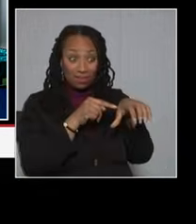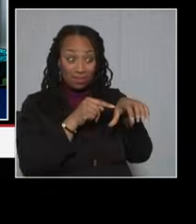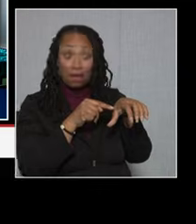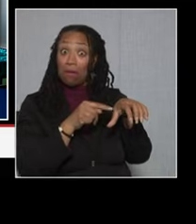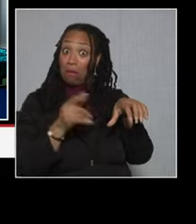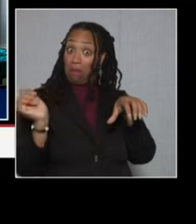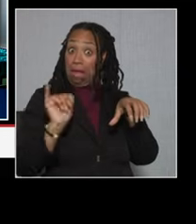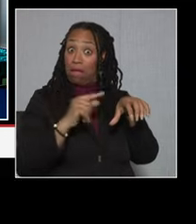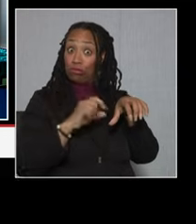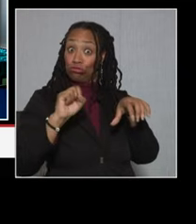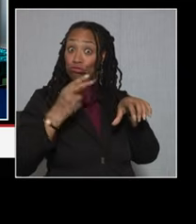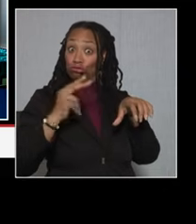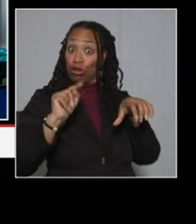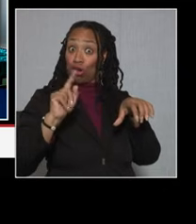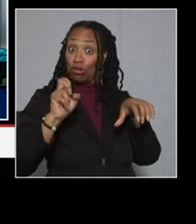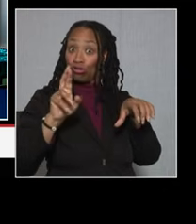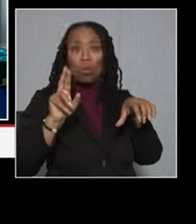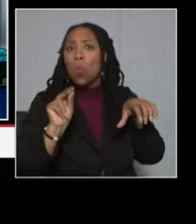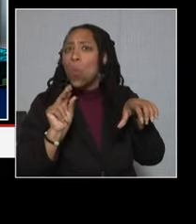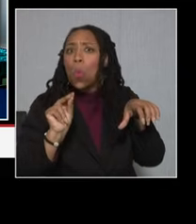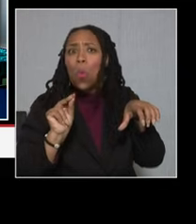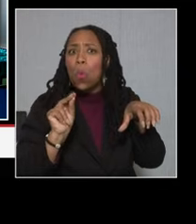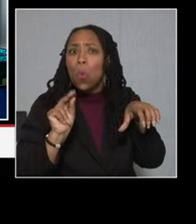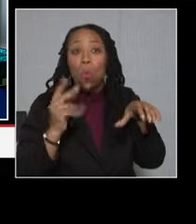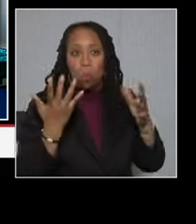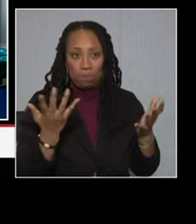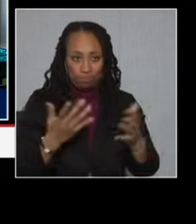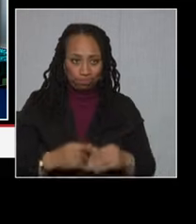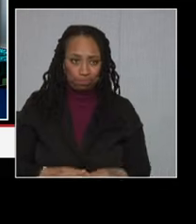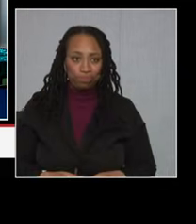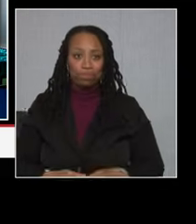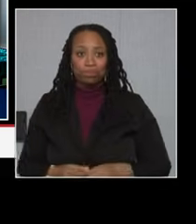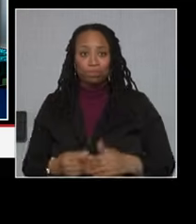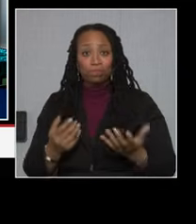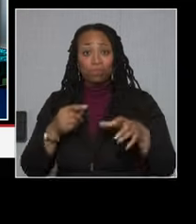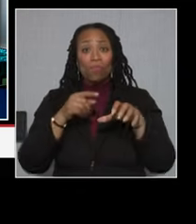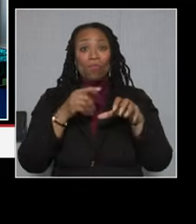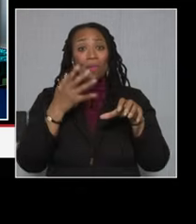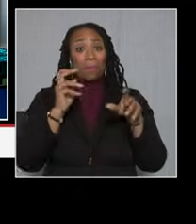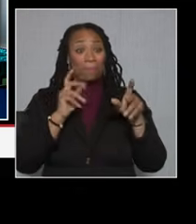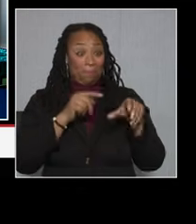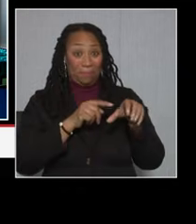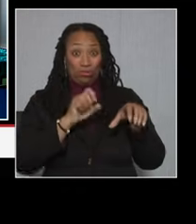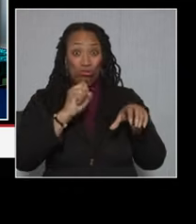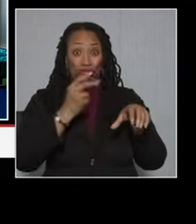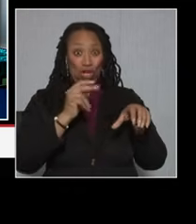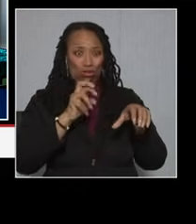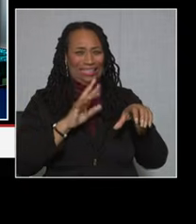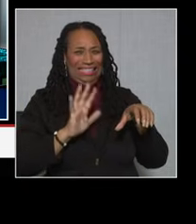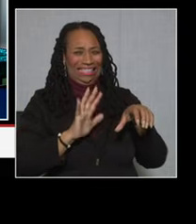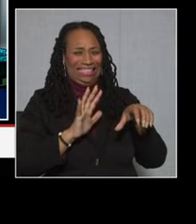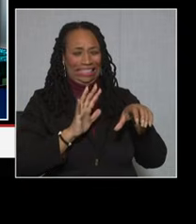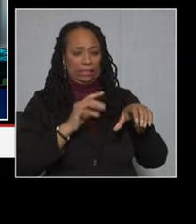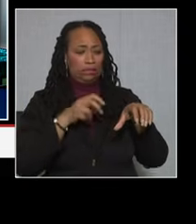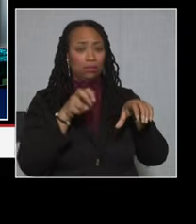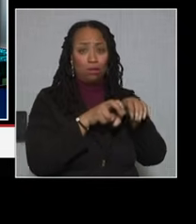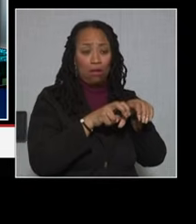unsheltered. The vast majority of the people who reside in these apartments came right from encampments and right from the